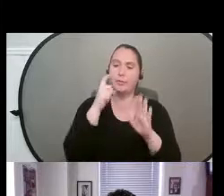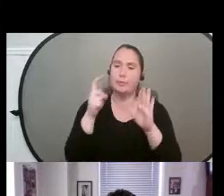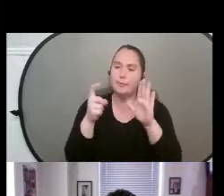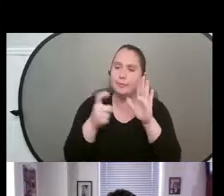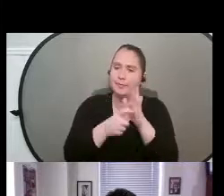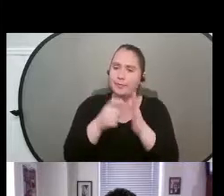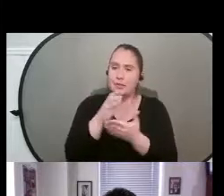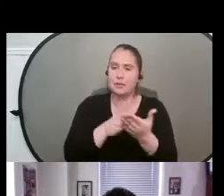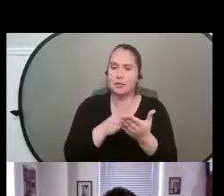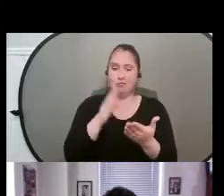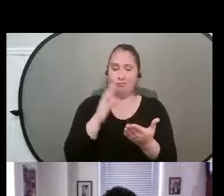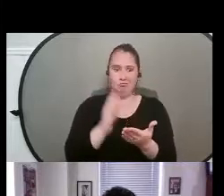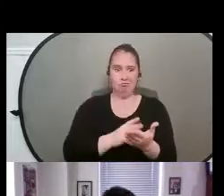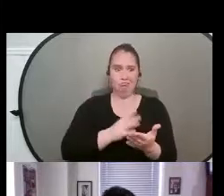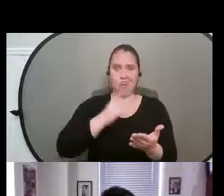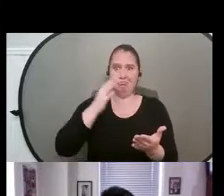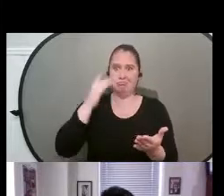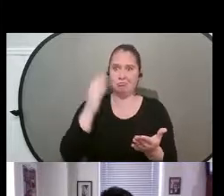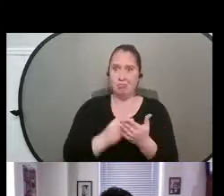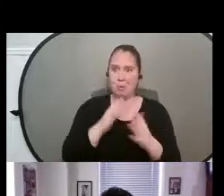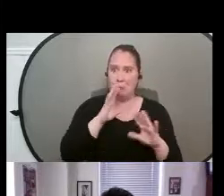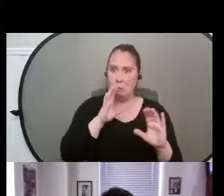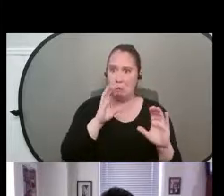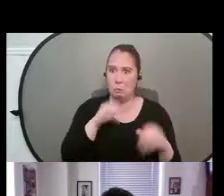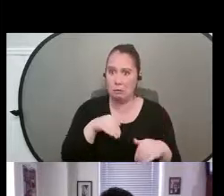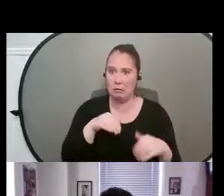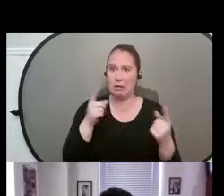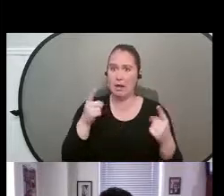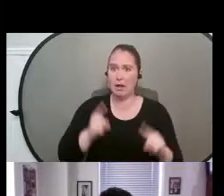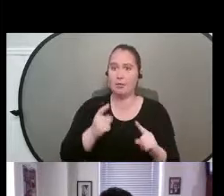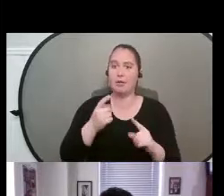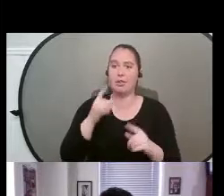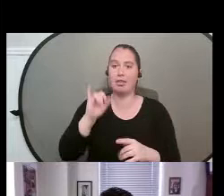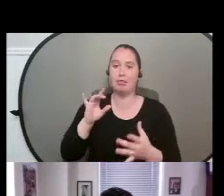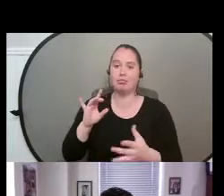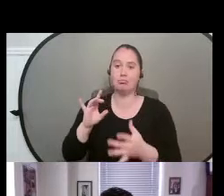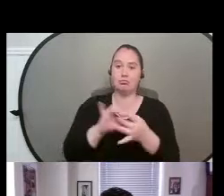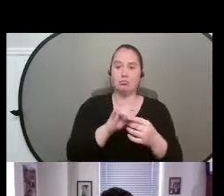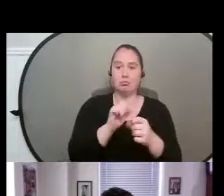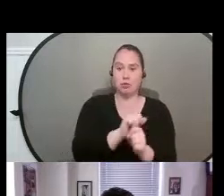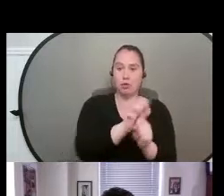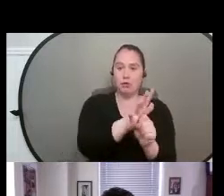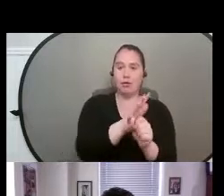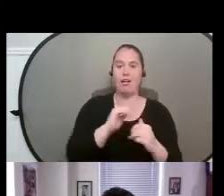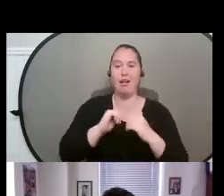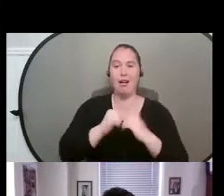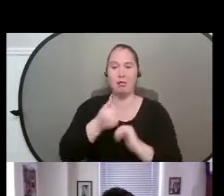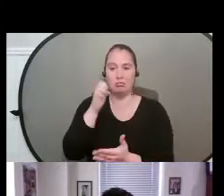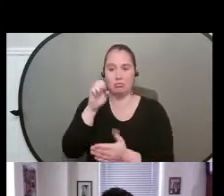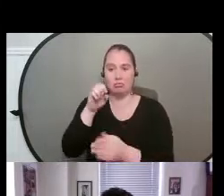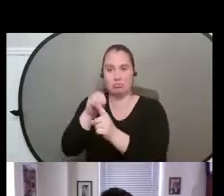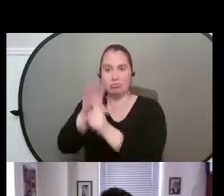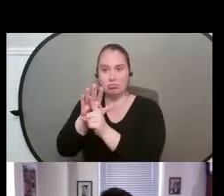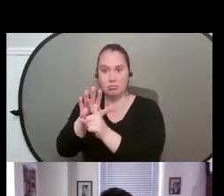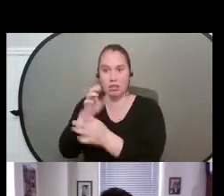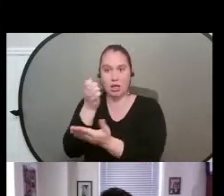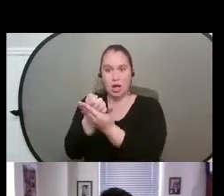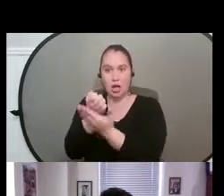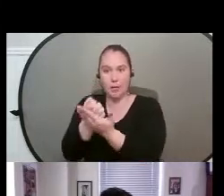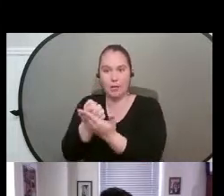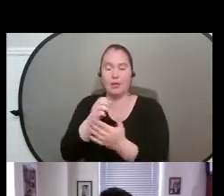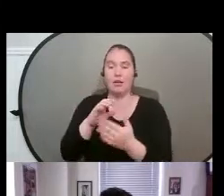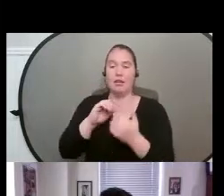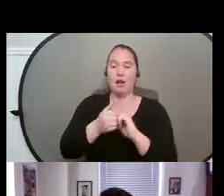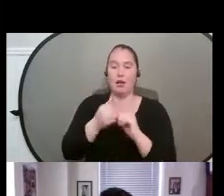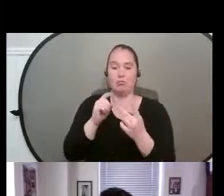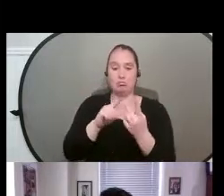unusual trends related to the COVID-19's impact on the economy and the impact on enrollment. I'll